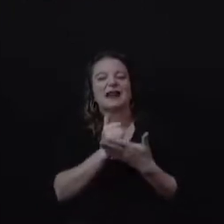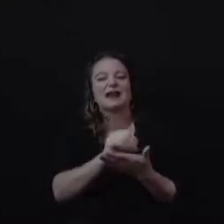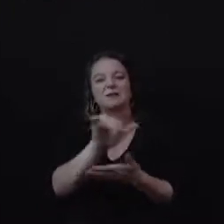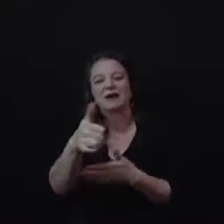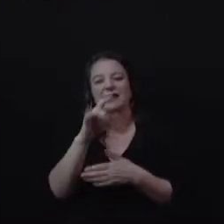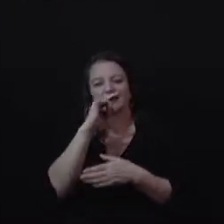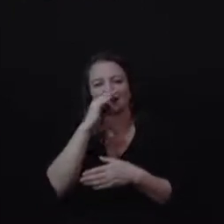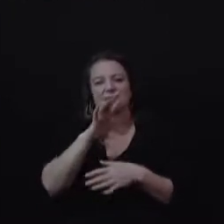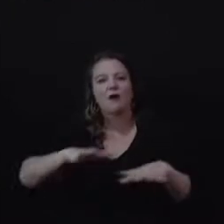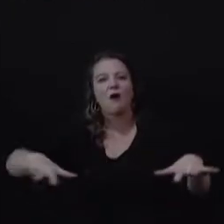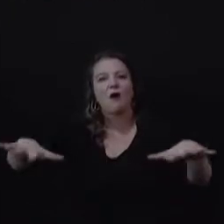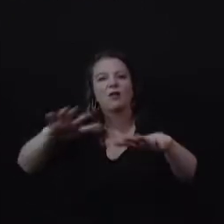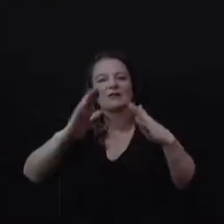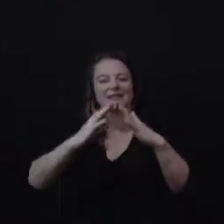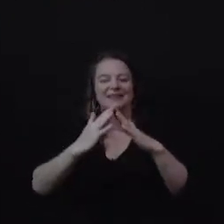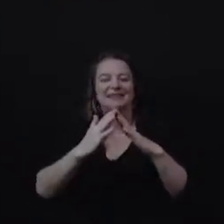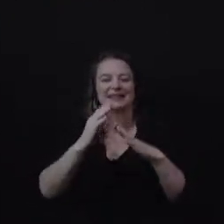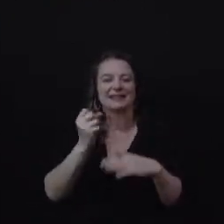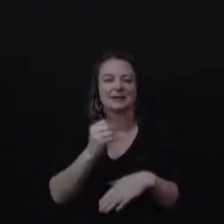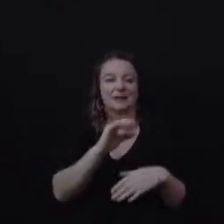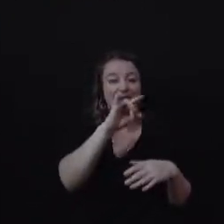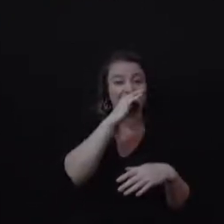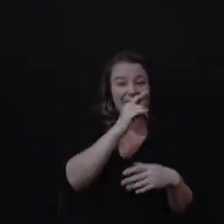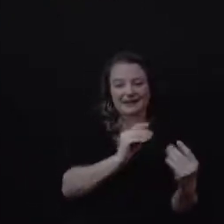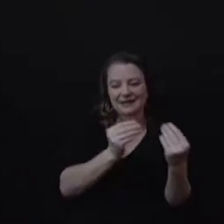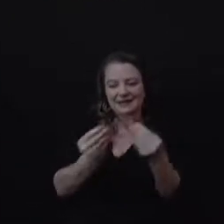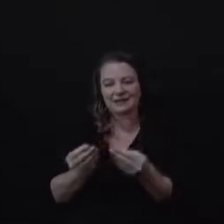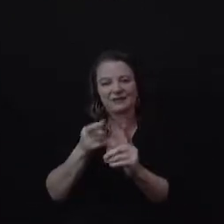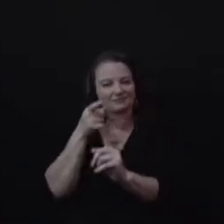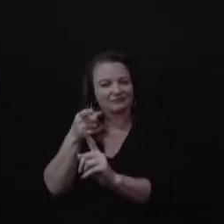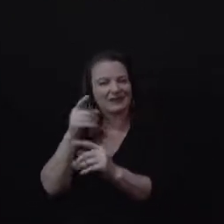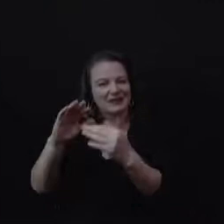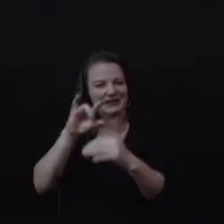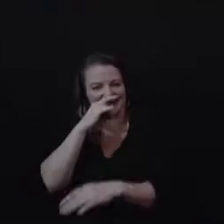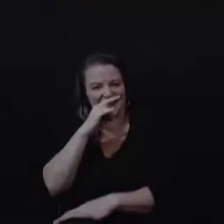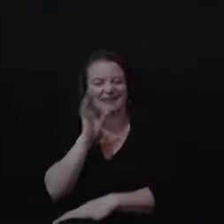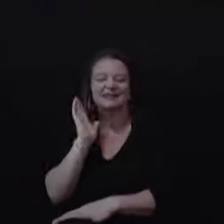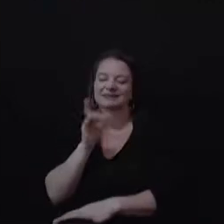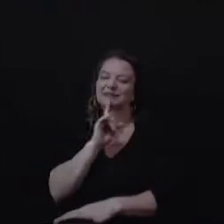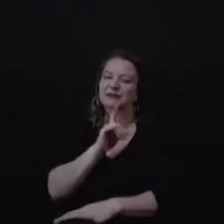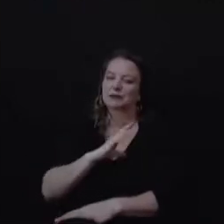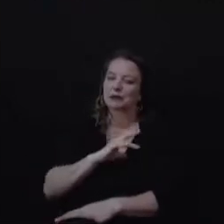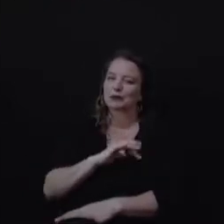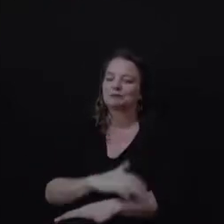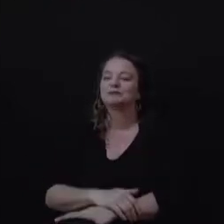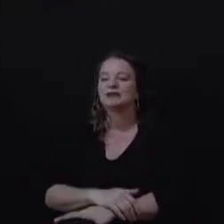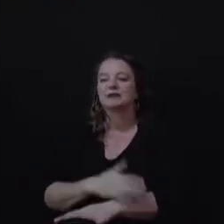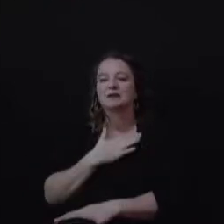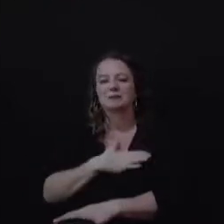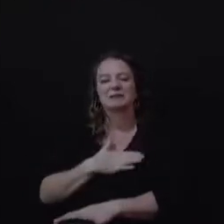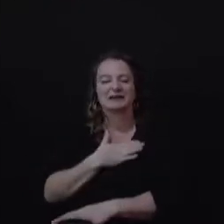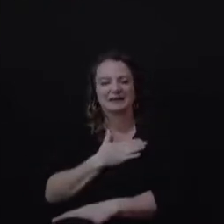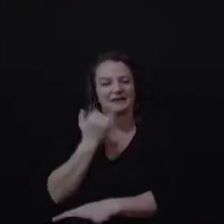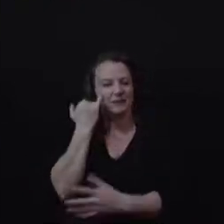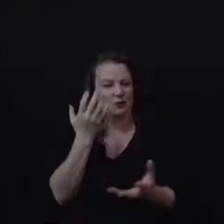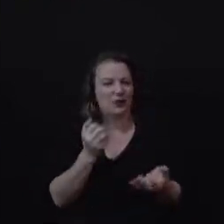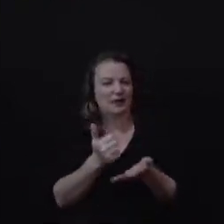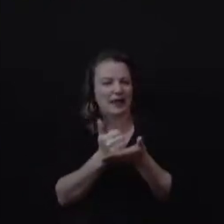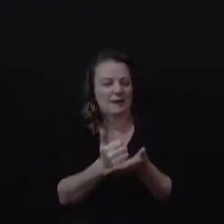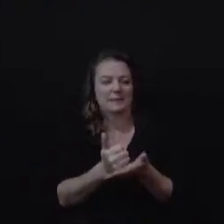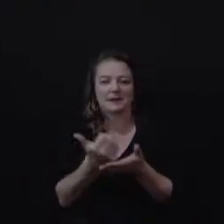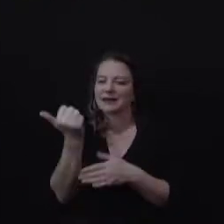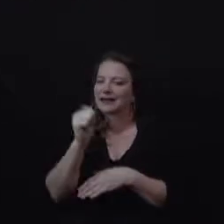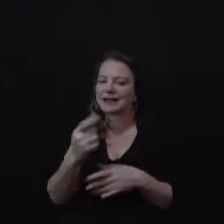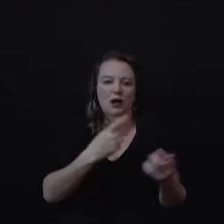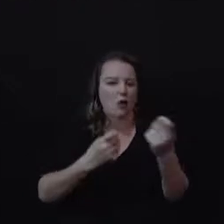And so kids are giving to kids, which is, I think, pretty cool. And so if you want to give alongside them, please do so. If you have any